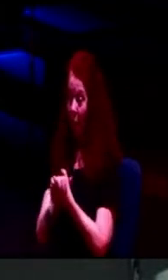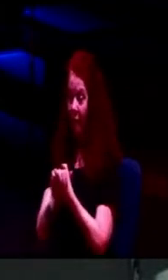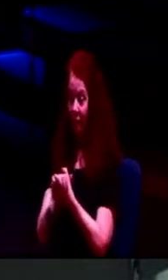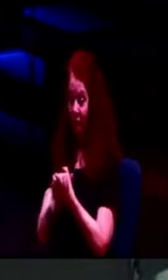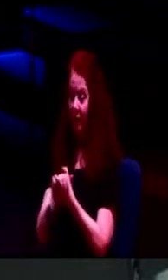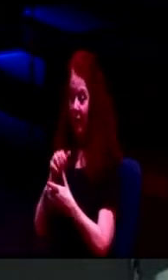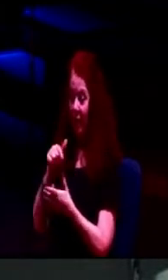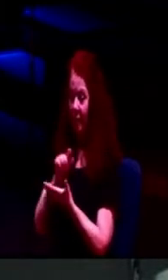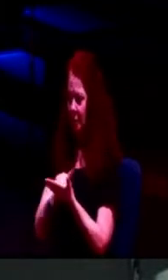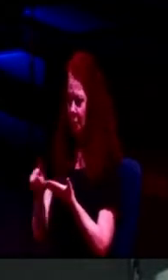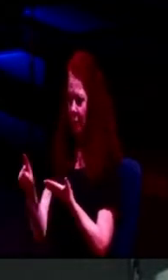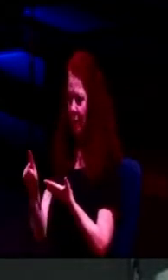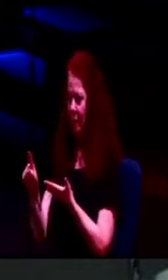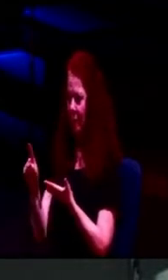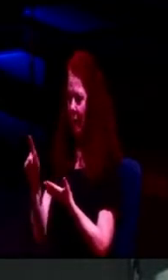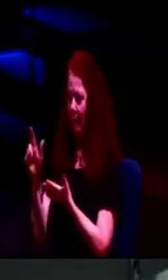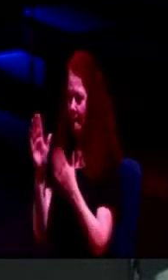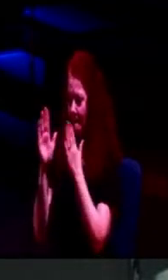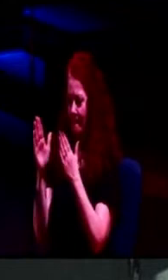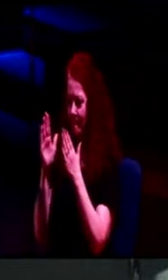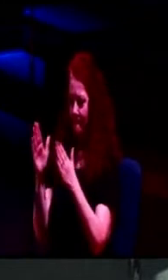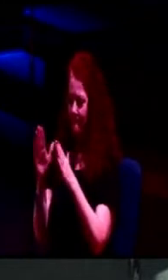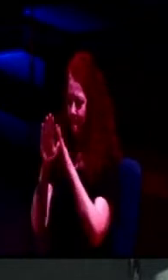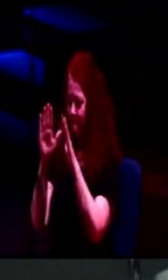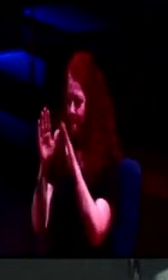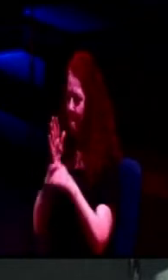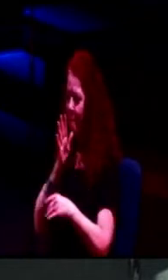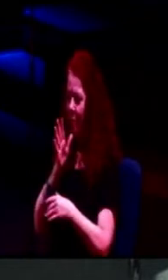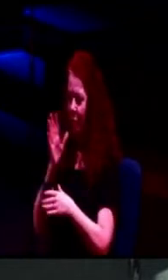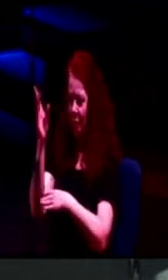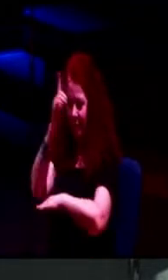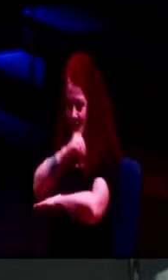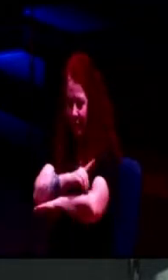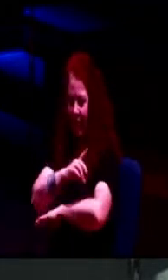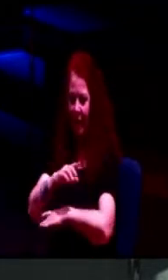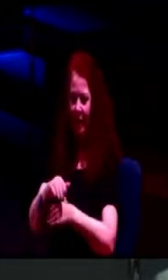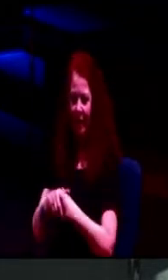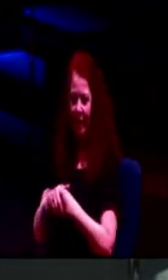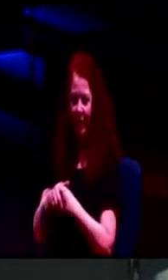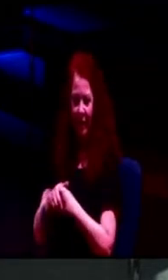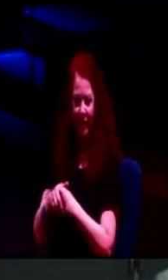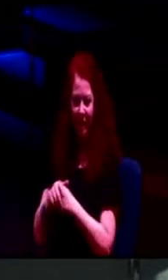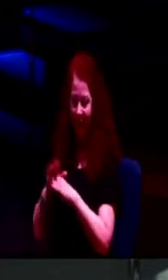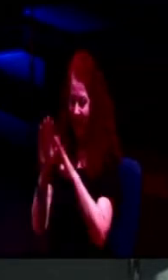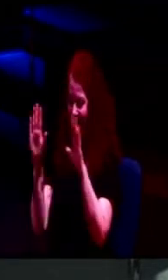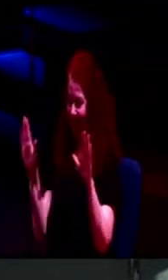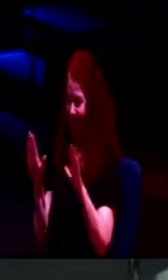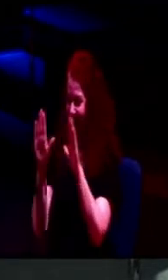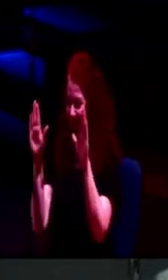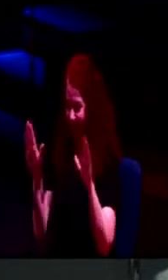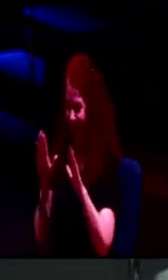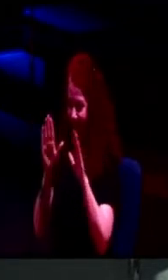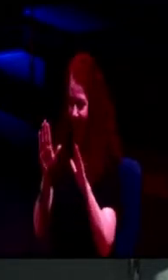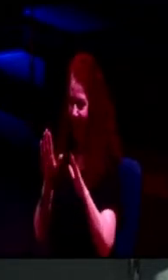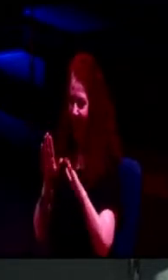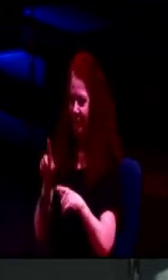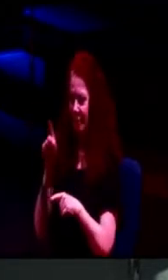hey, listen, Mother's Day is Sunday, so you need to get that laundry done on Saturday so that you can...